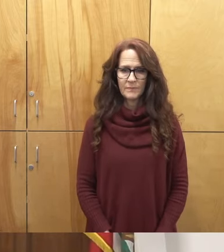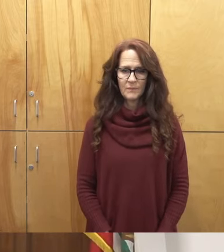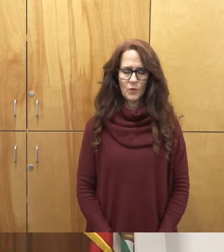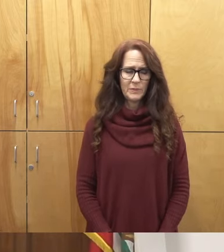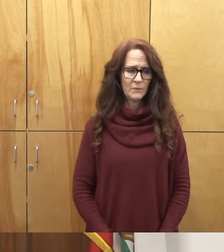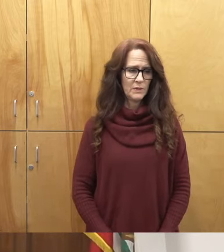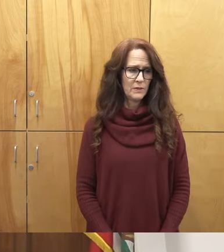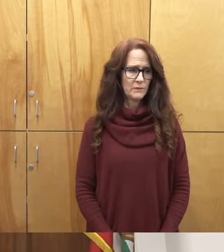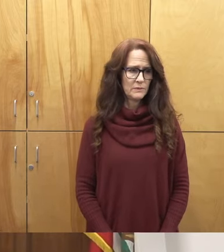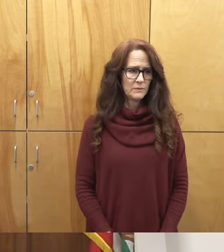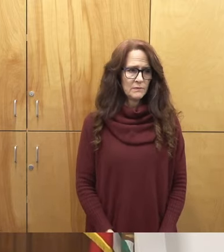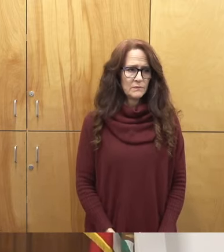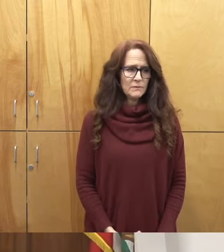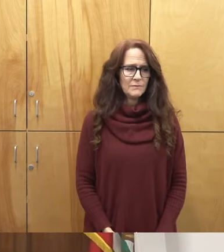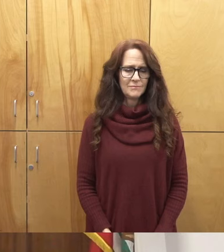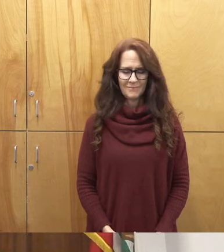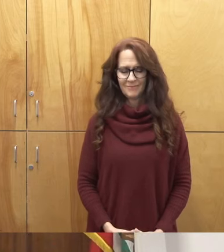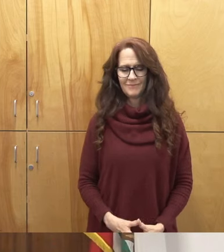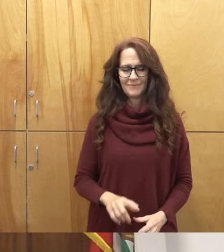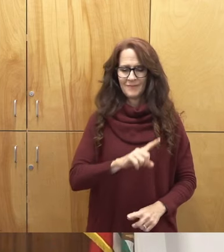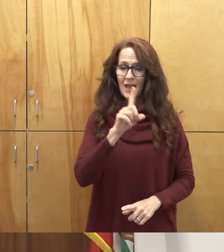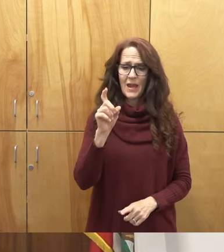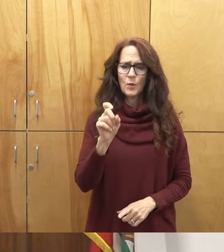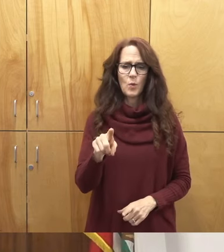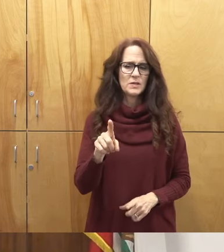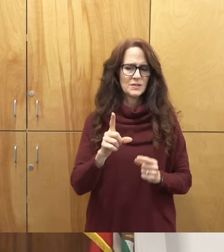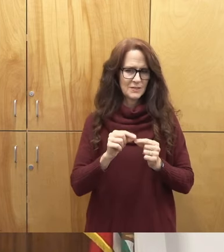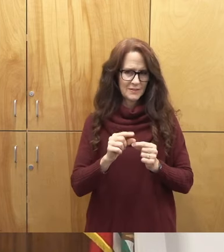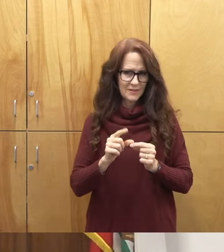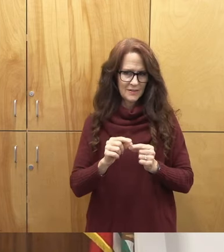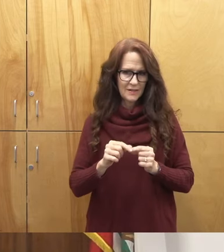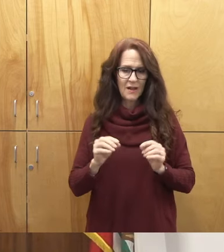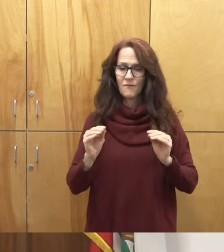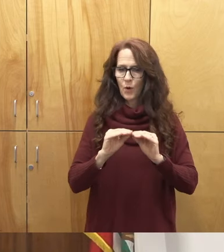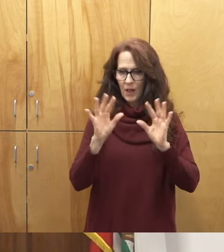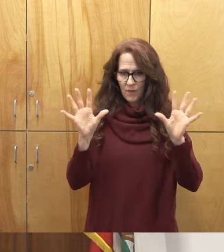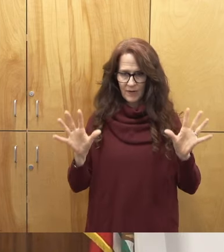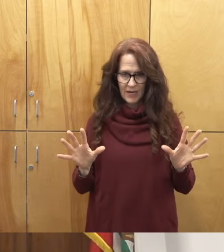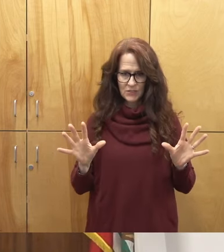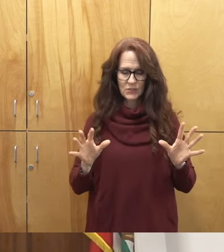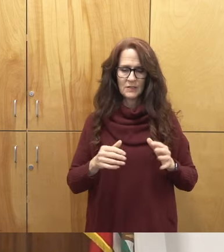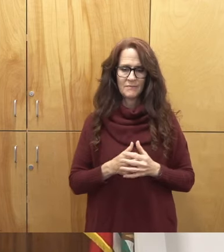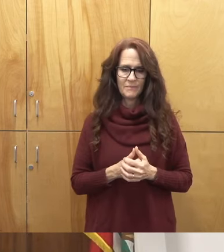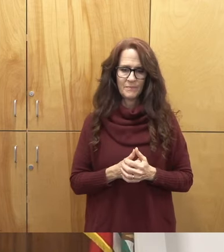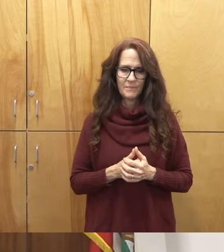Thank you. And then one more question, and this is for clarification